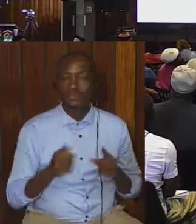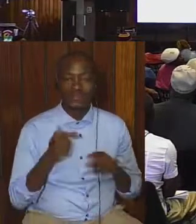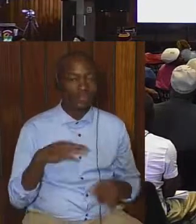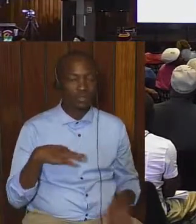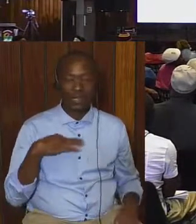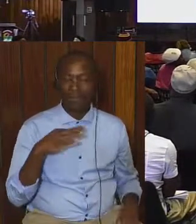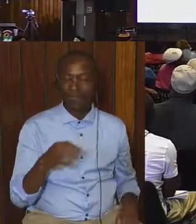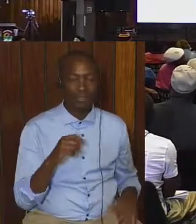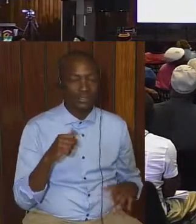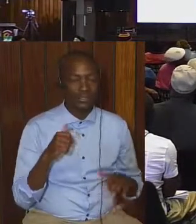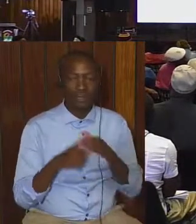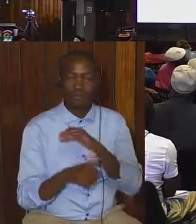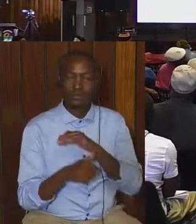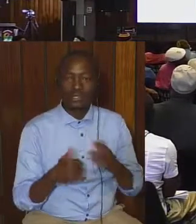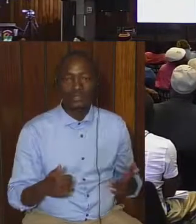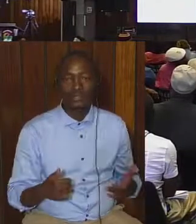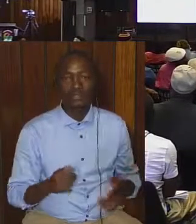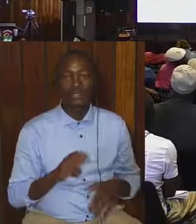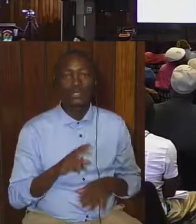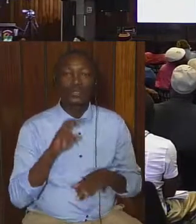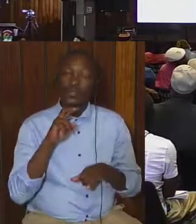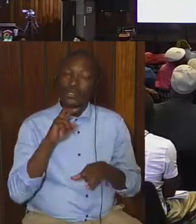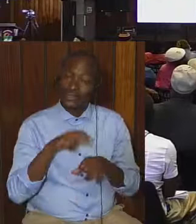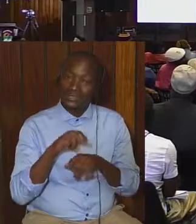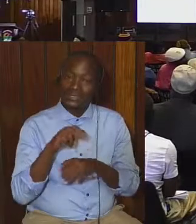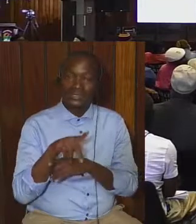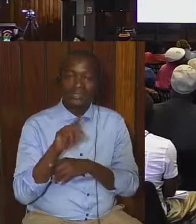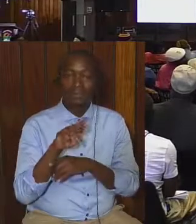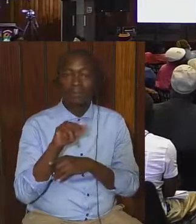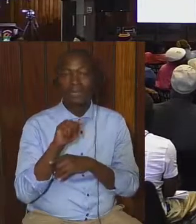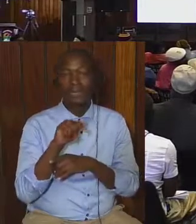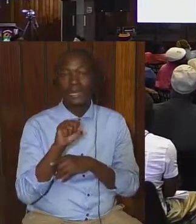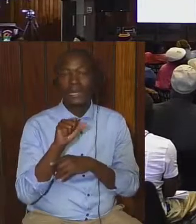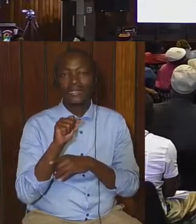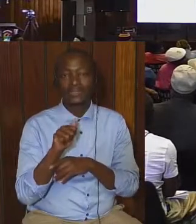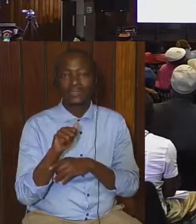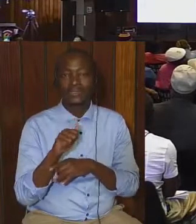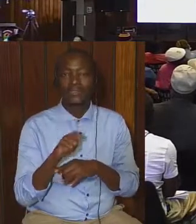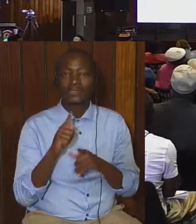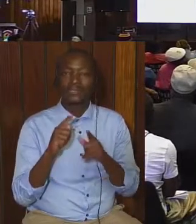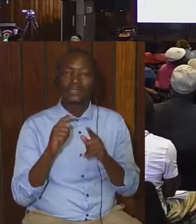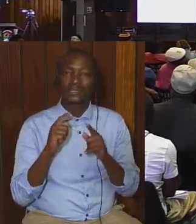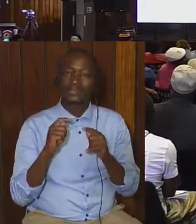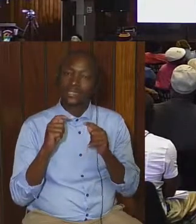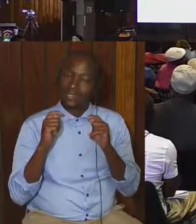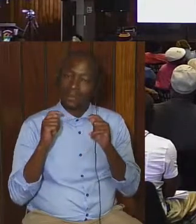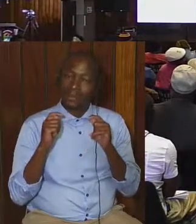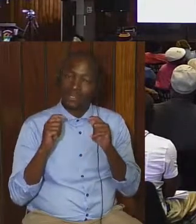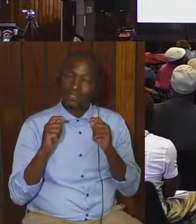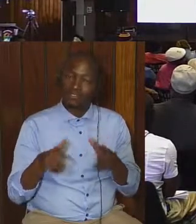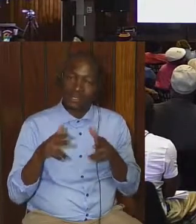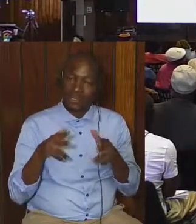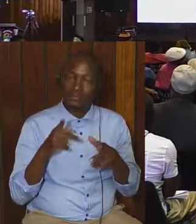iGautrain. So sayidinga ilento za ama train wethu abuye.